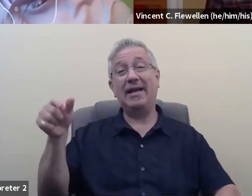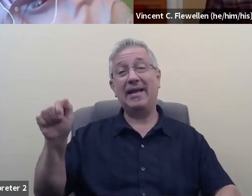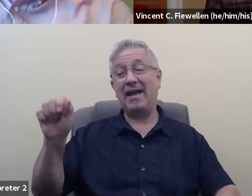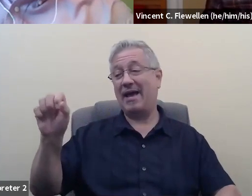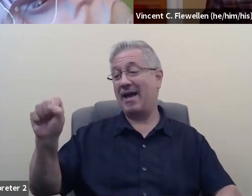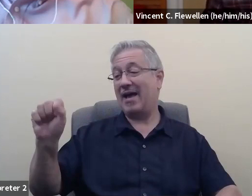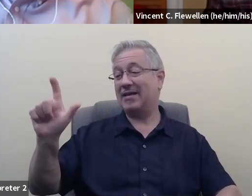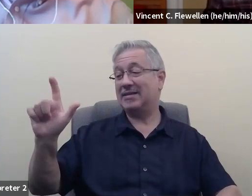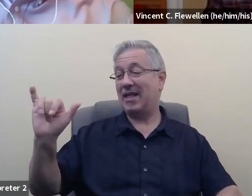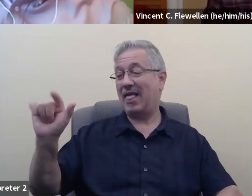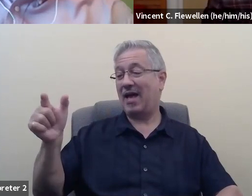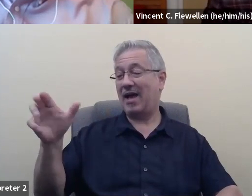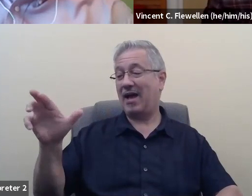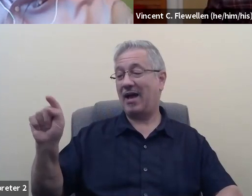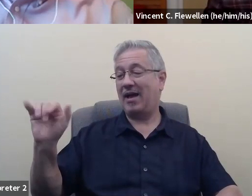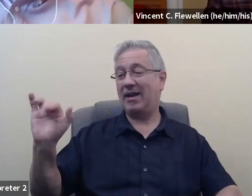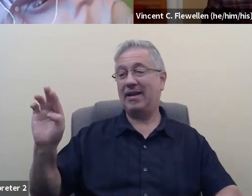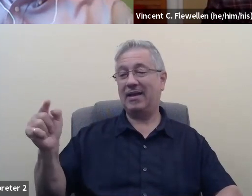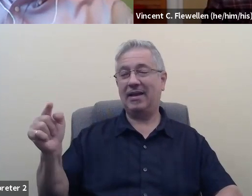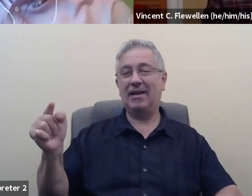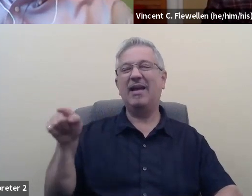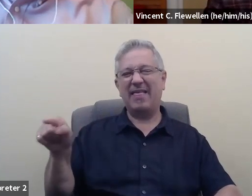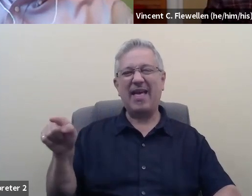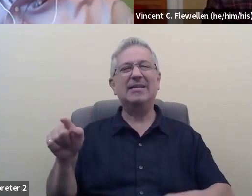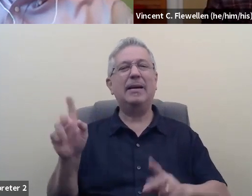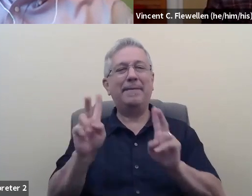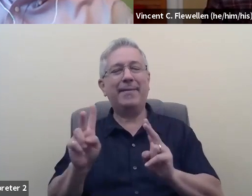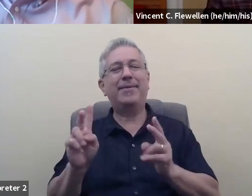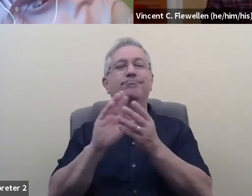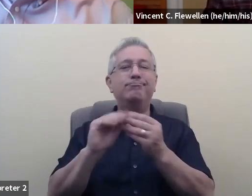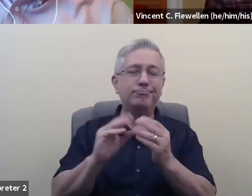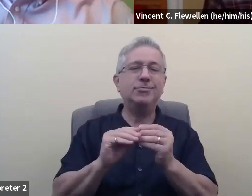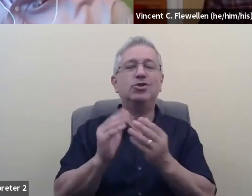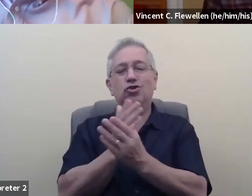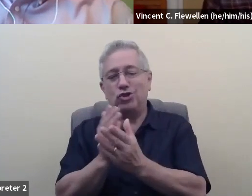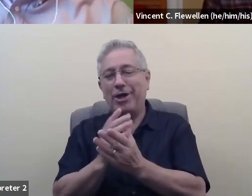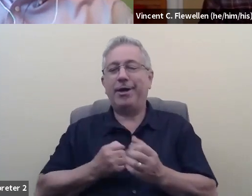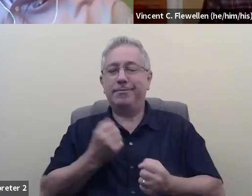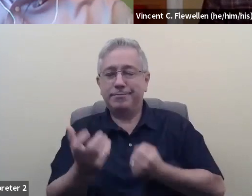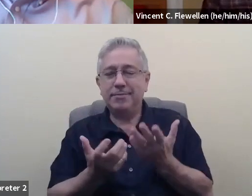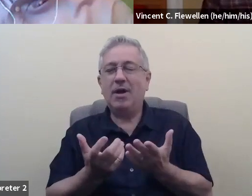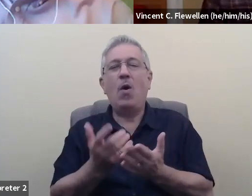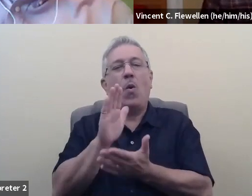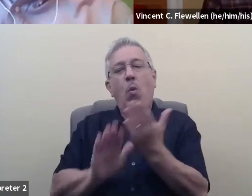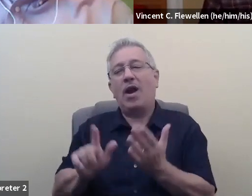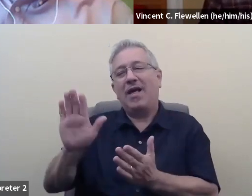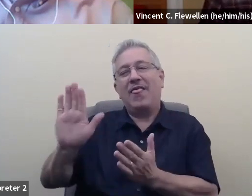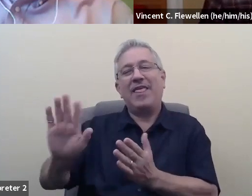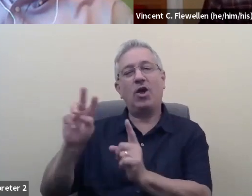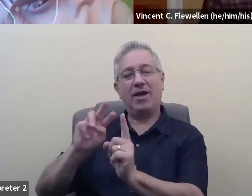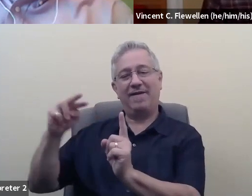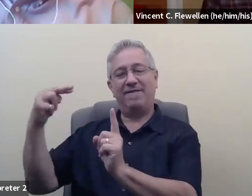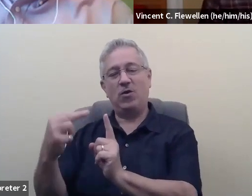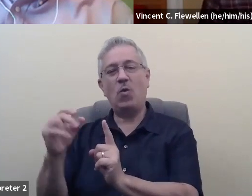Vincent, where people share their story, share their experience, and their credibility is challenged, their interpretation of the event is